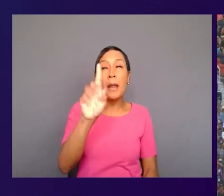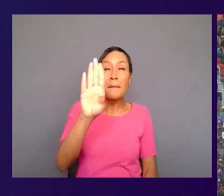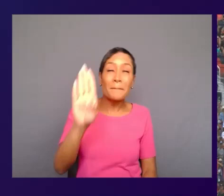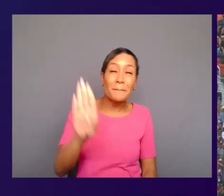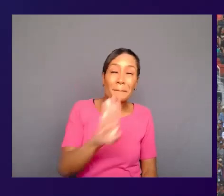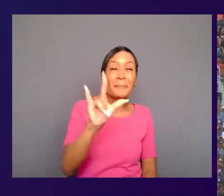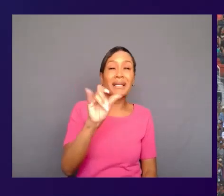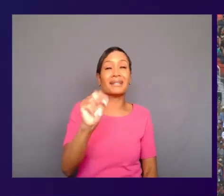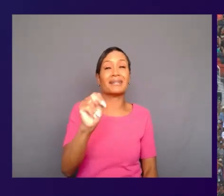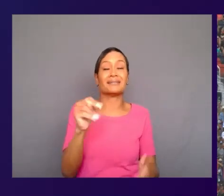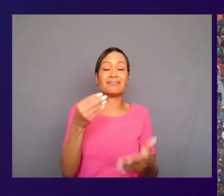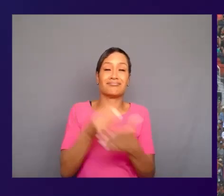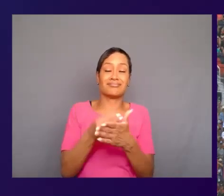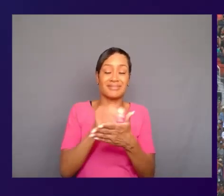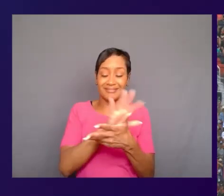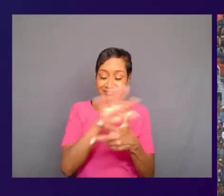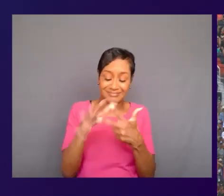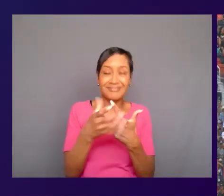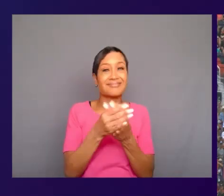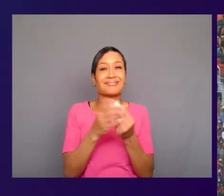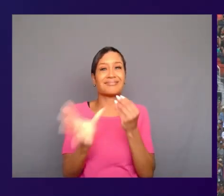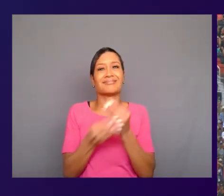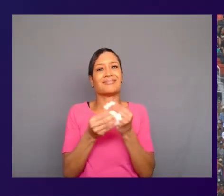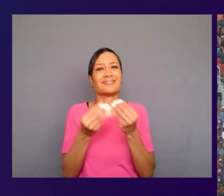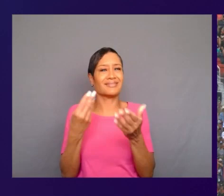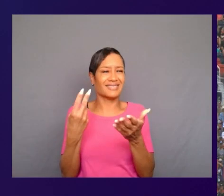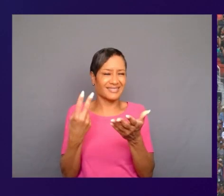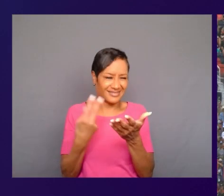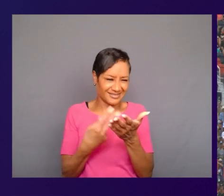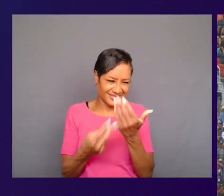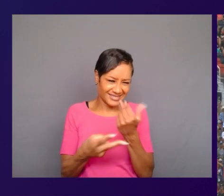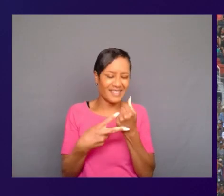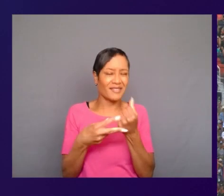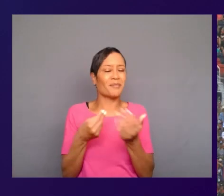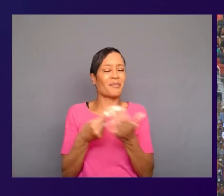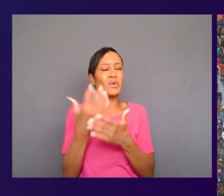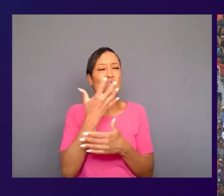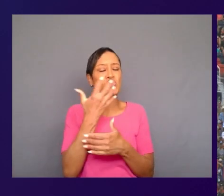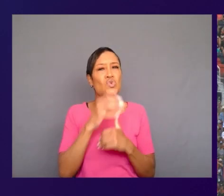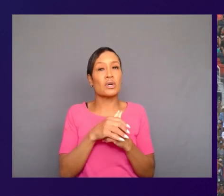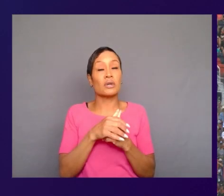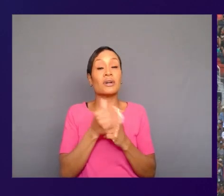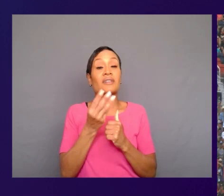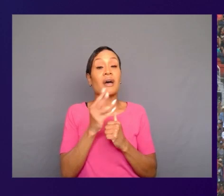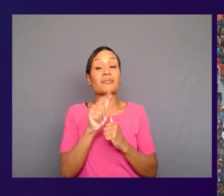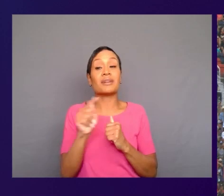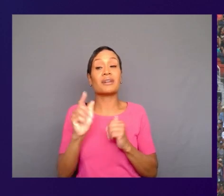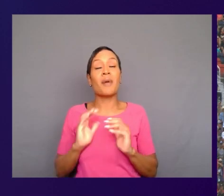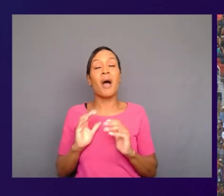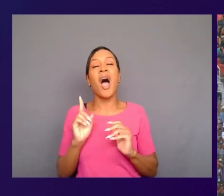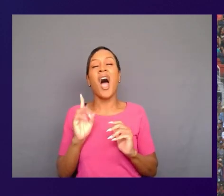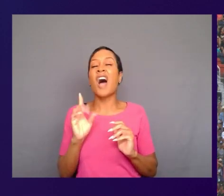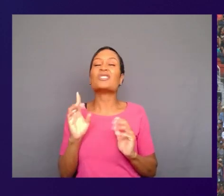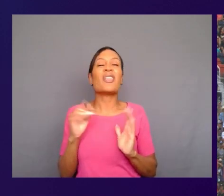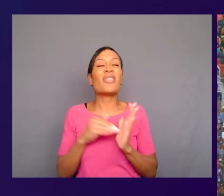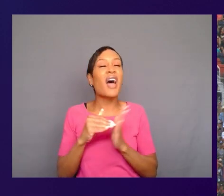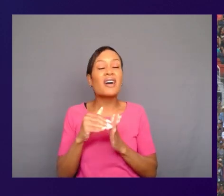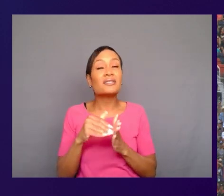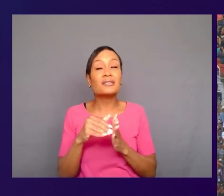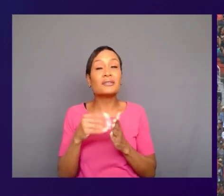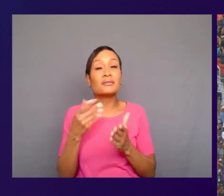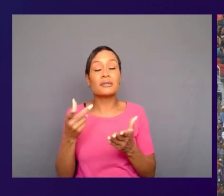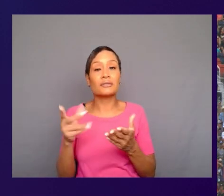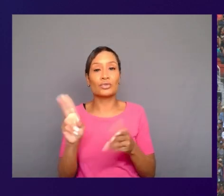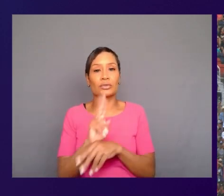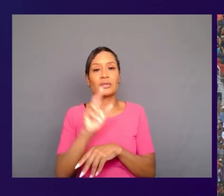storage cost savings. Next, I want to talk to you about a few customers who are saving hundreds and thousands of dollars by adopting Amazon